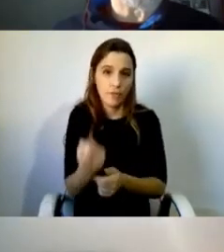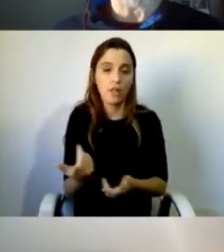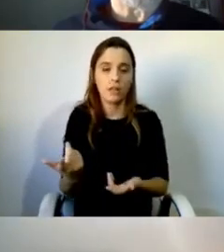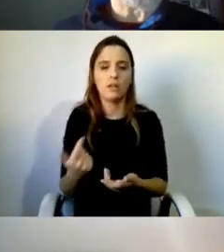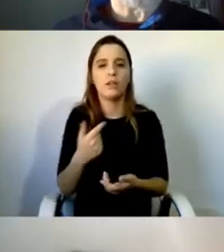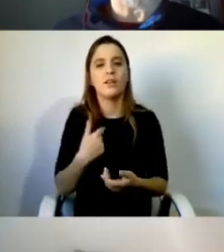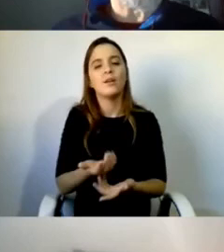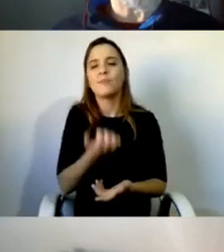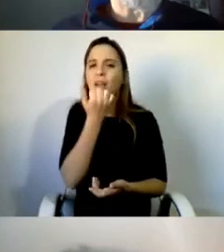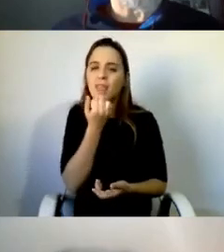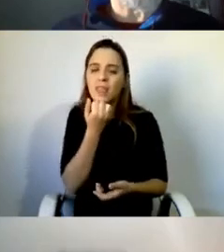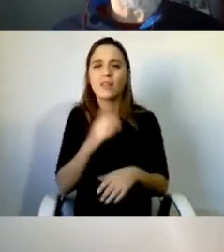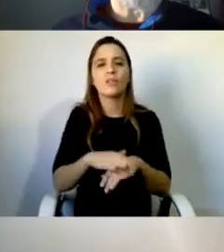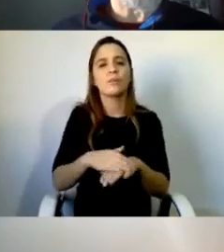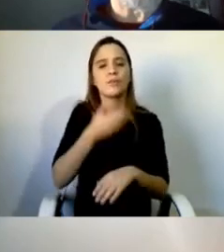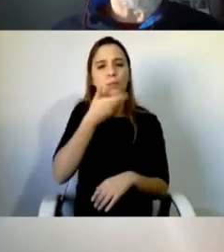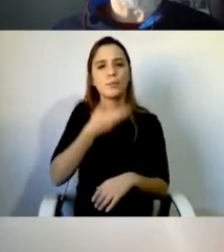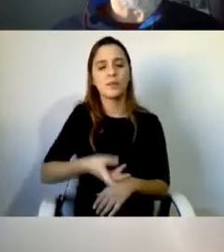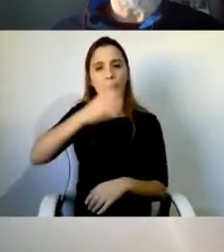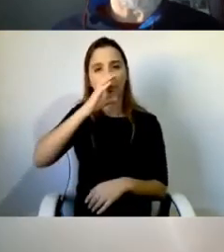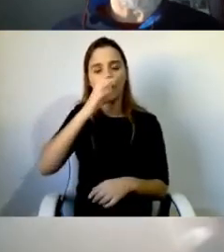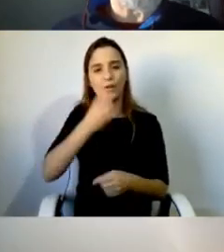which is not within